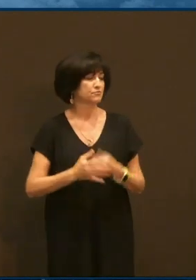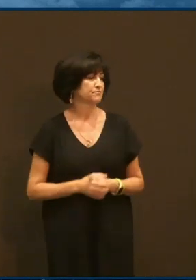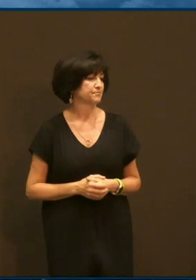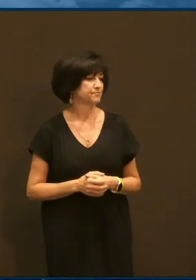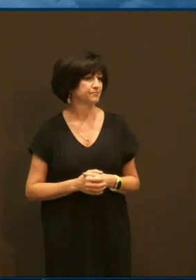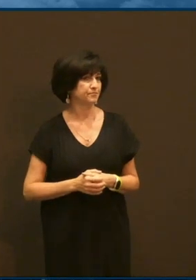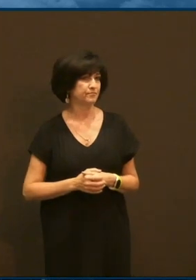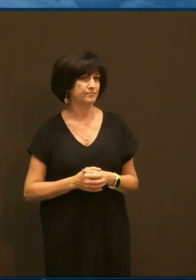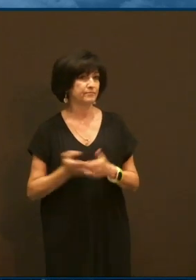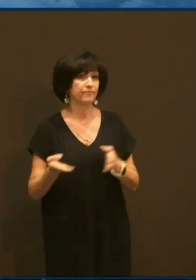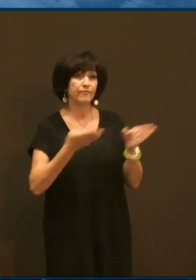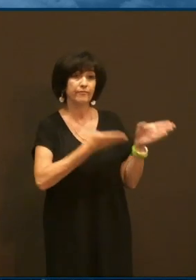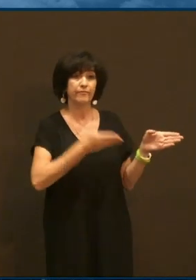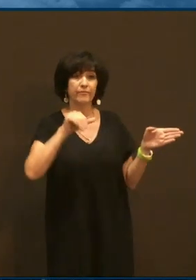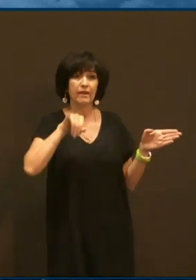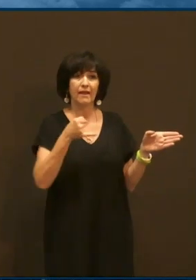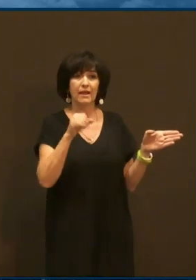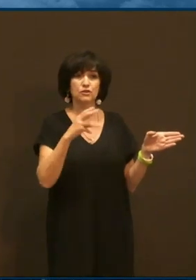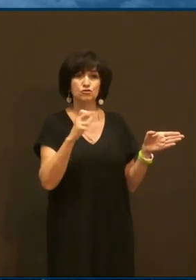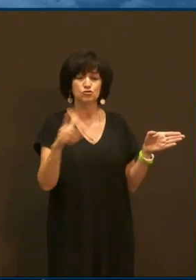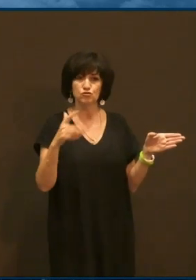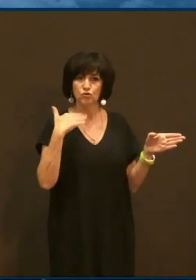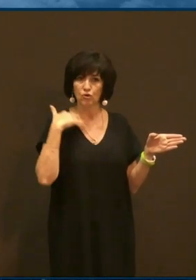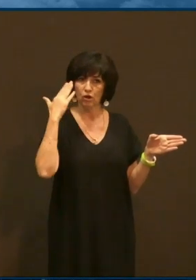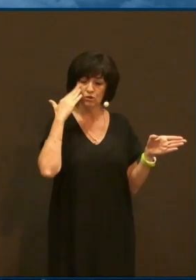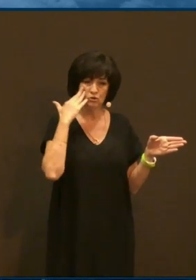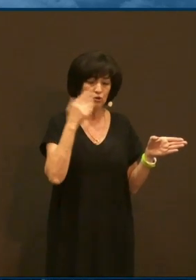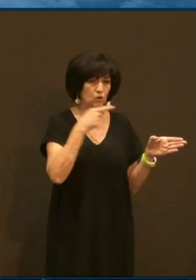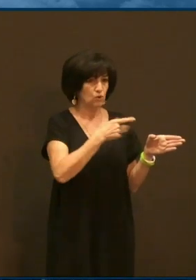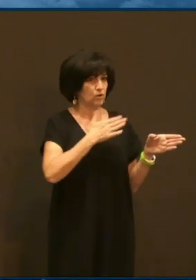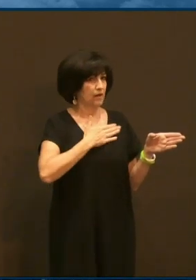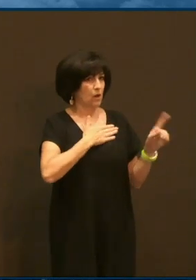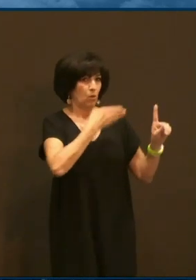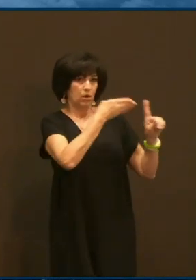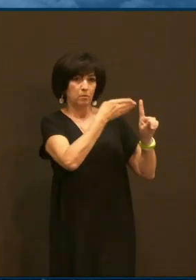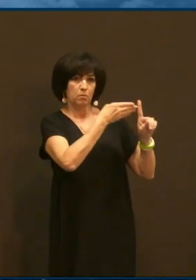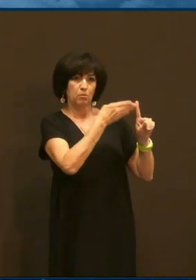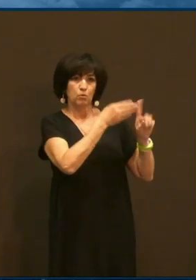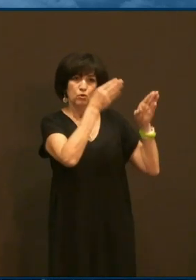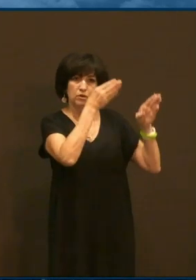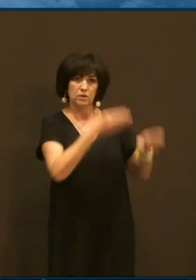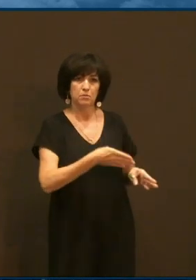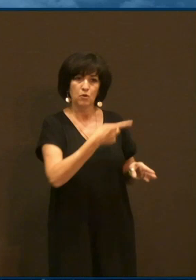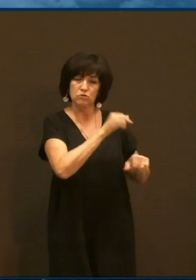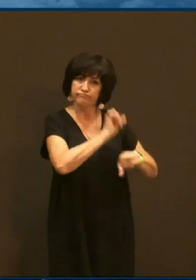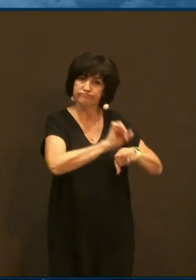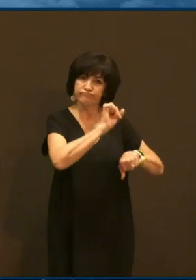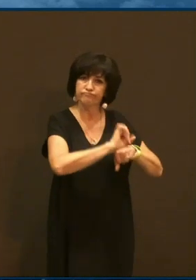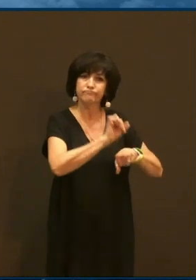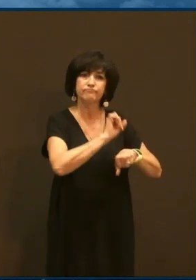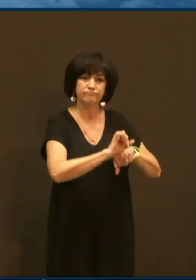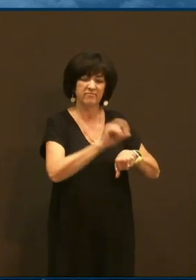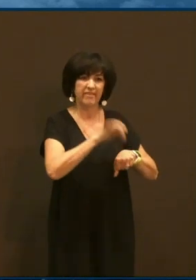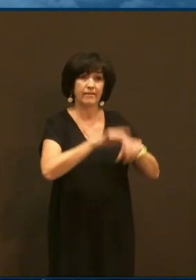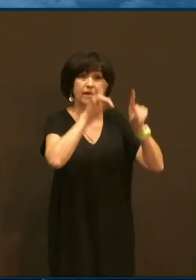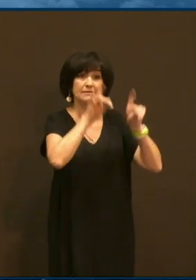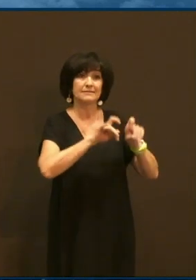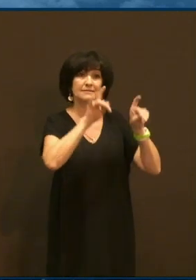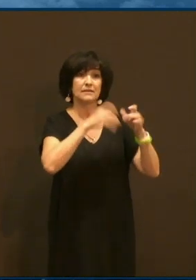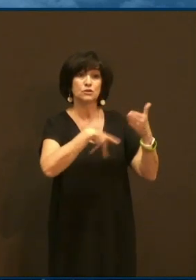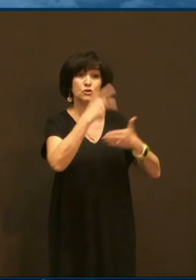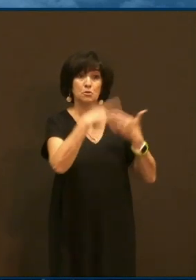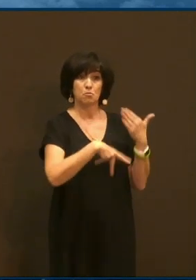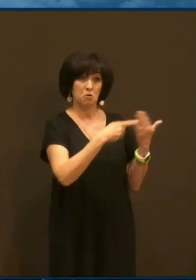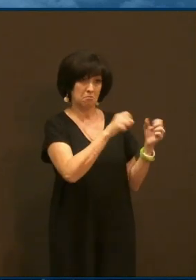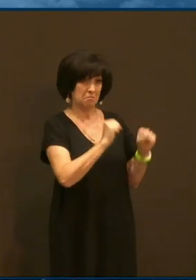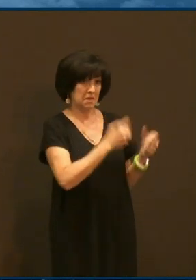AJ, I know a lot's been going on with respect to testing. You've been our point person for that, ramping up in a significant way. Why don't you let us know how